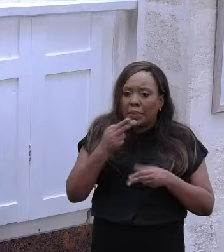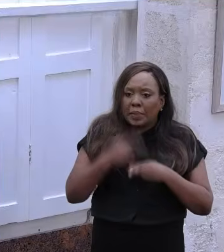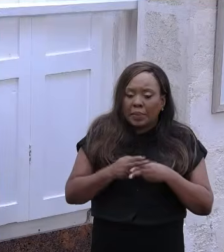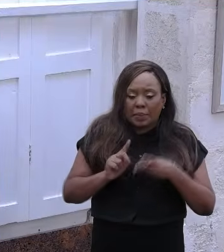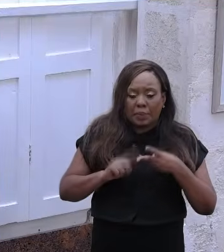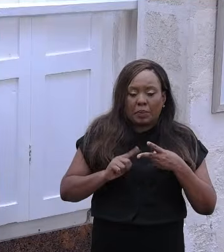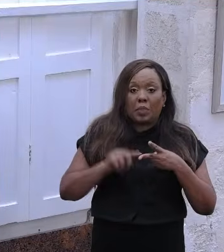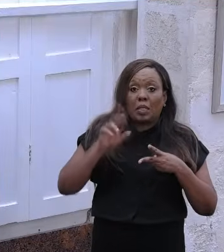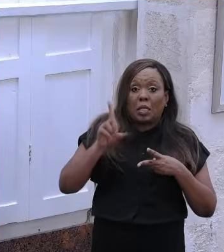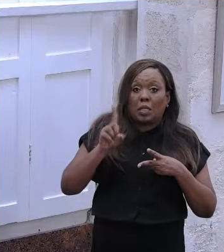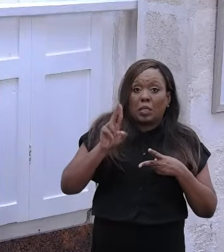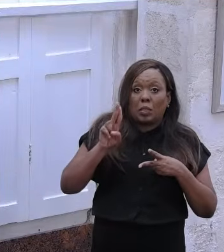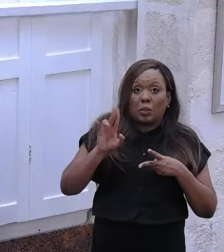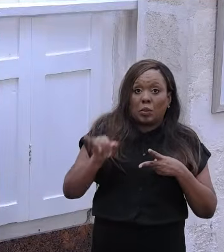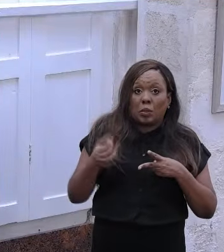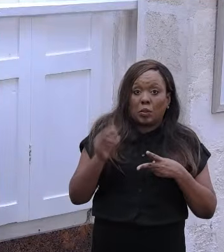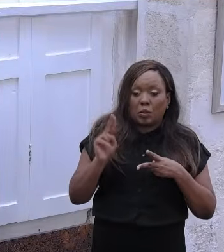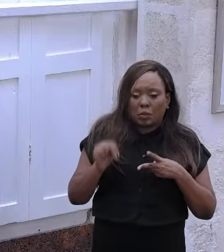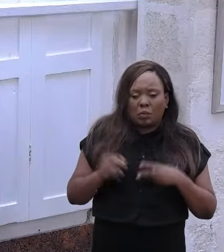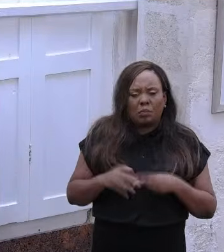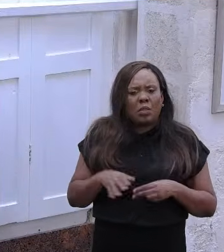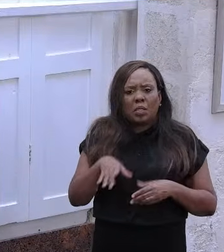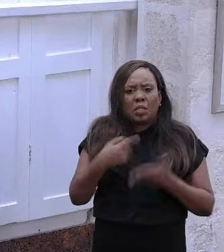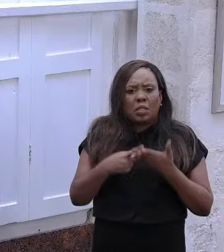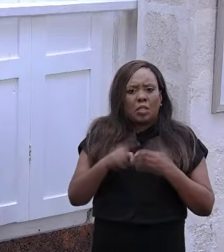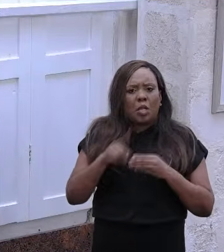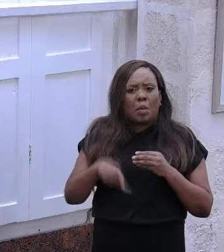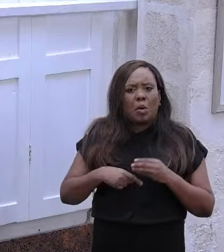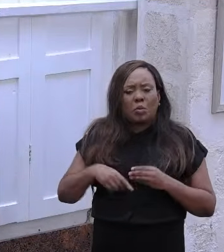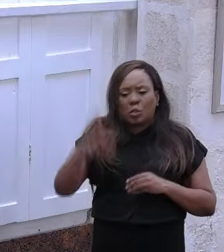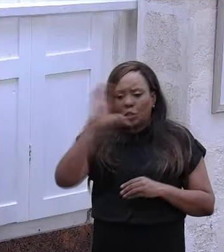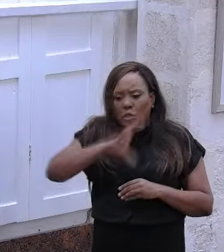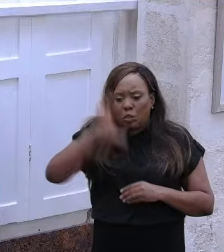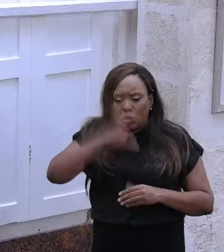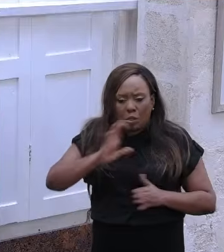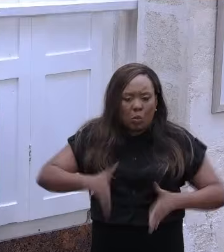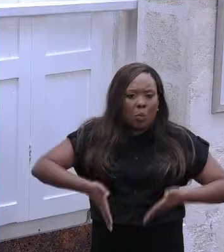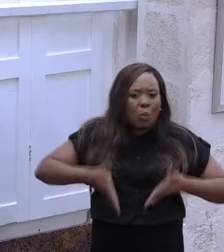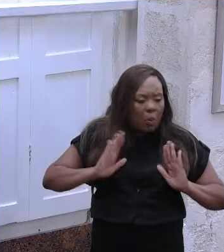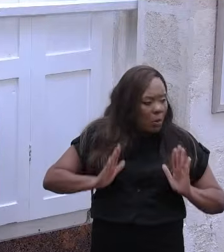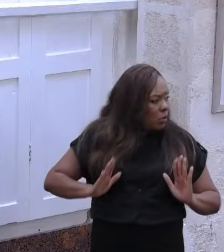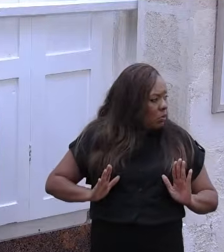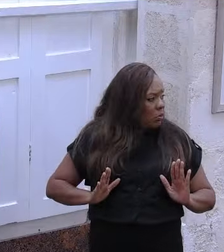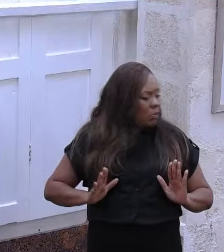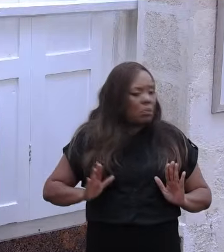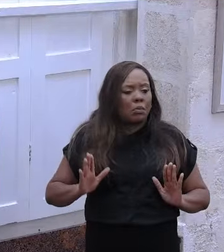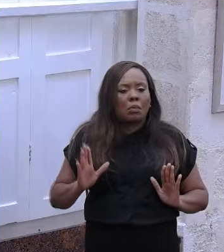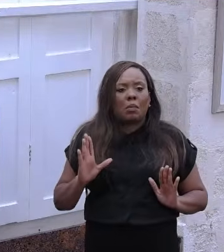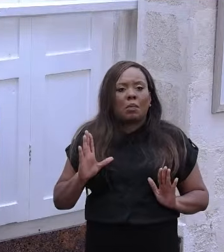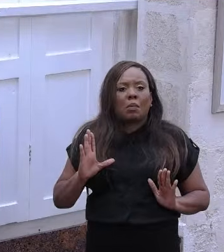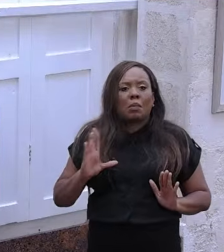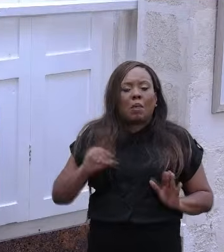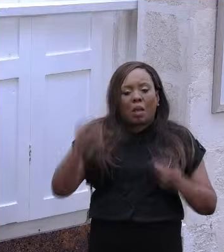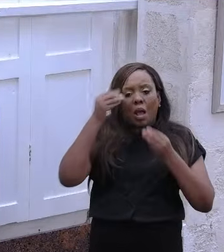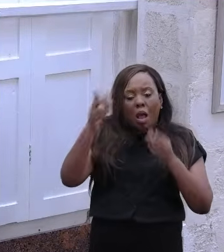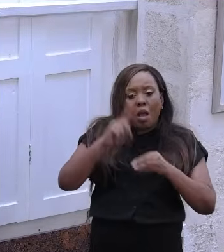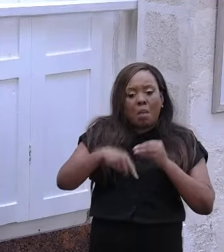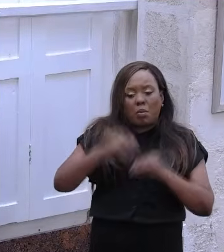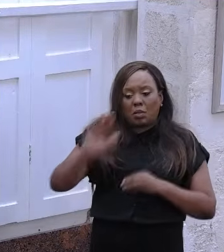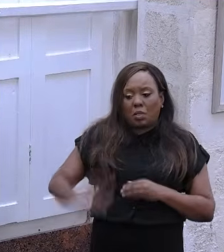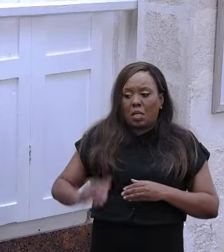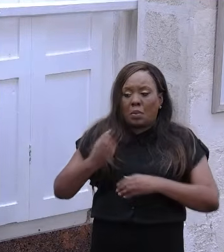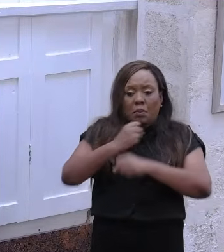minors during the execution of search warrants, appropriate adult presence, notification of child protection services,